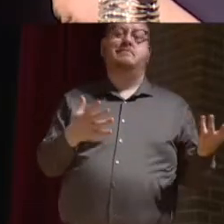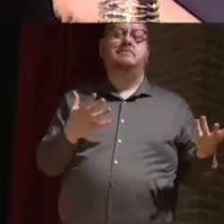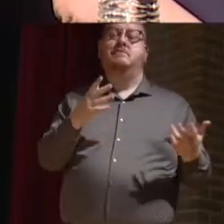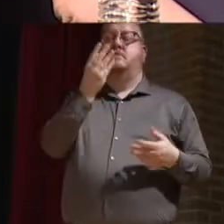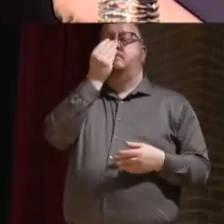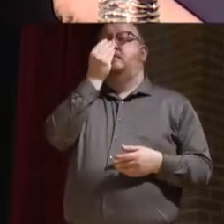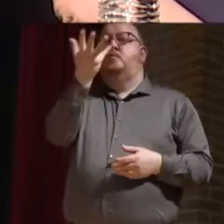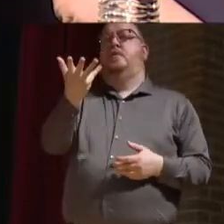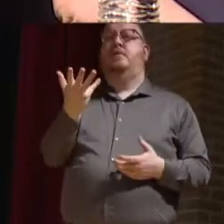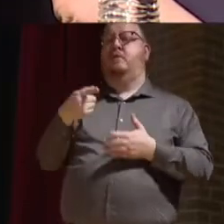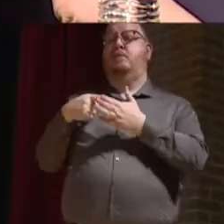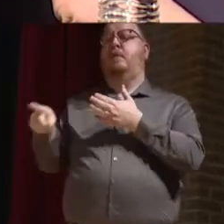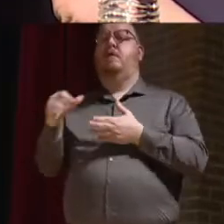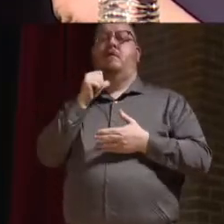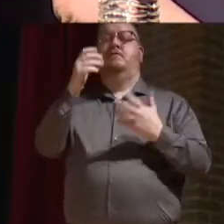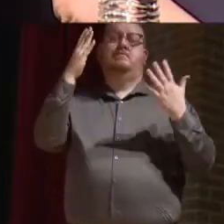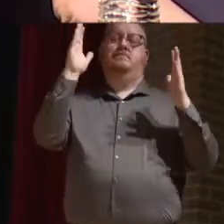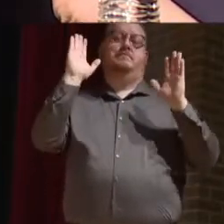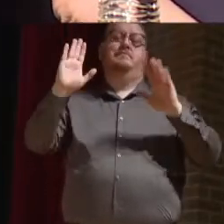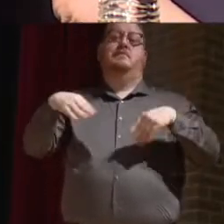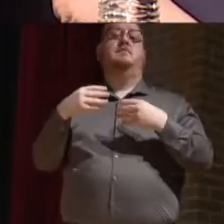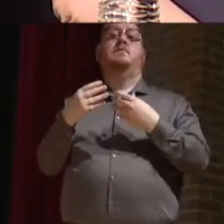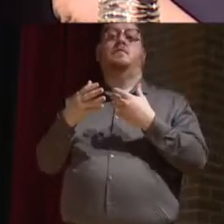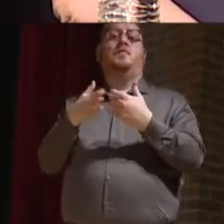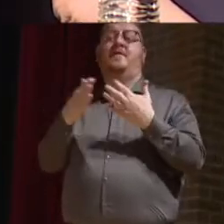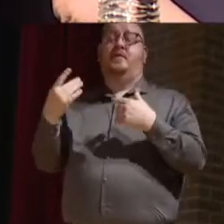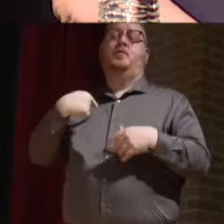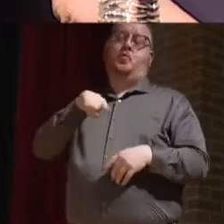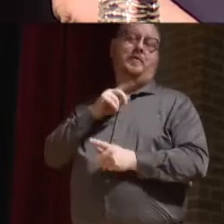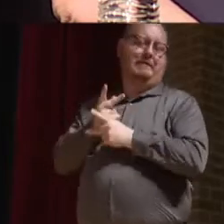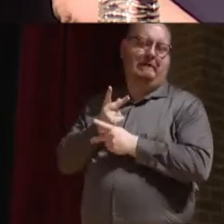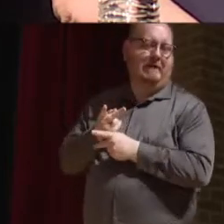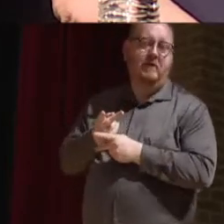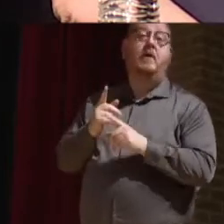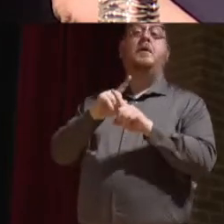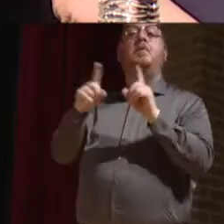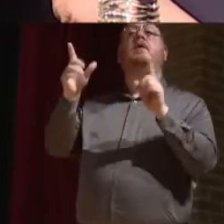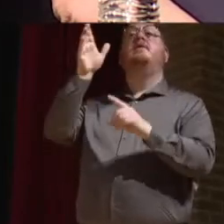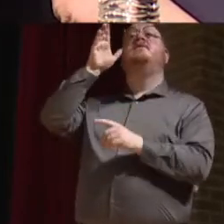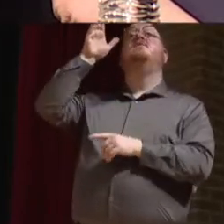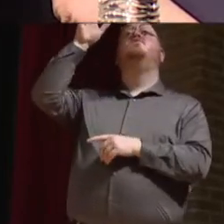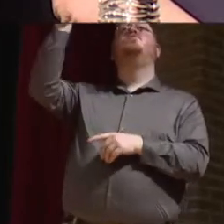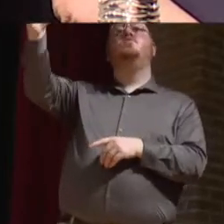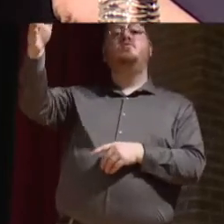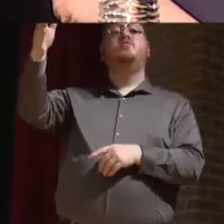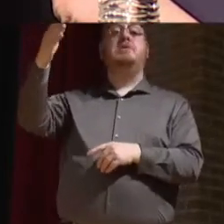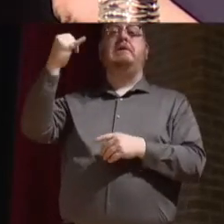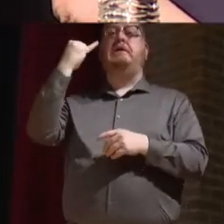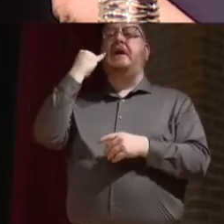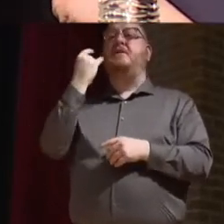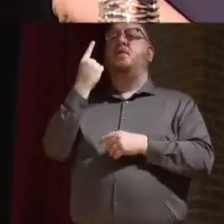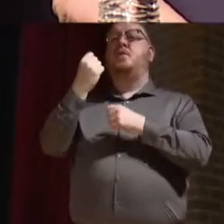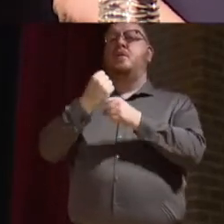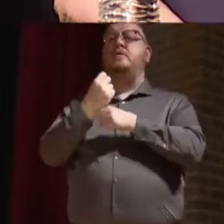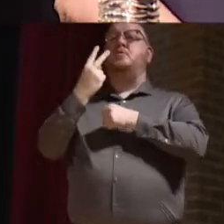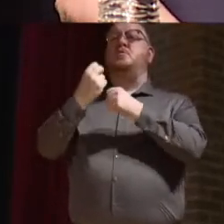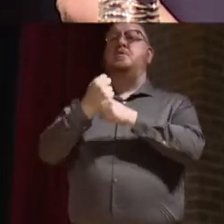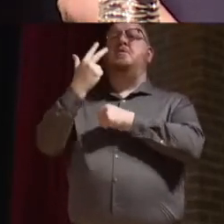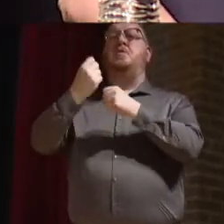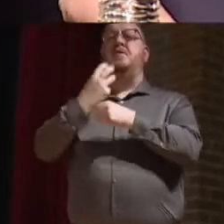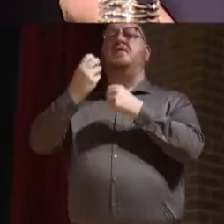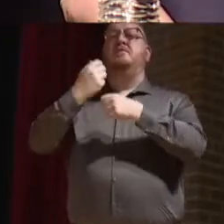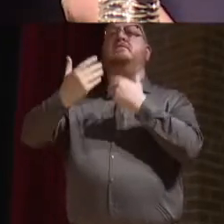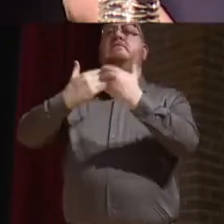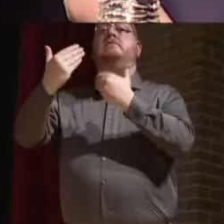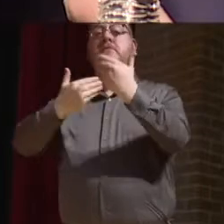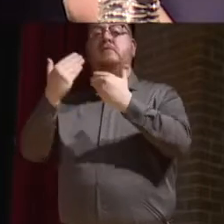was being paid. He's well taken care of. I'm more looking down the line. If it takes years to get him to a point where he is an asset